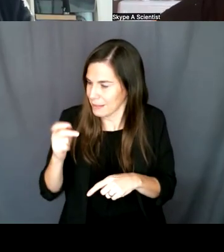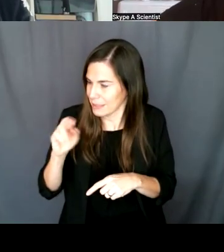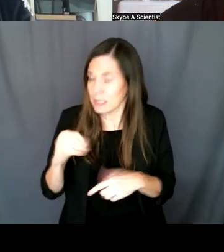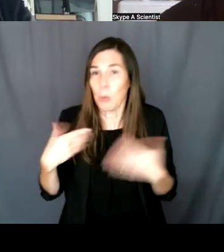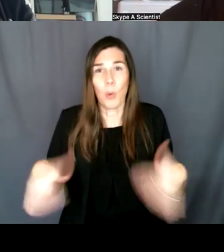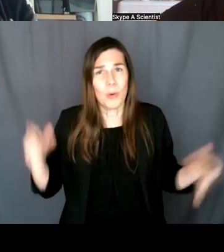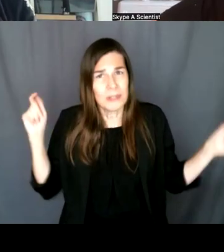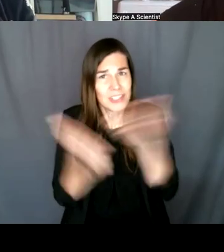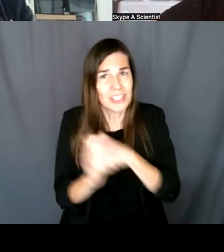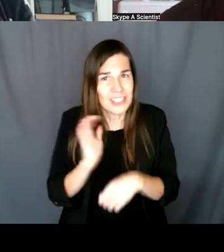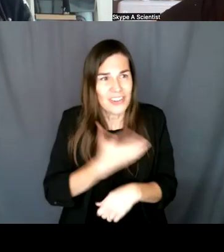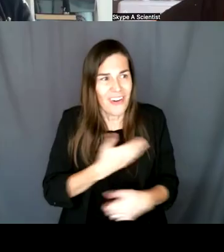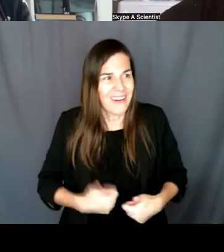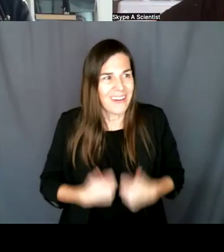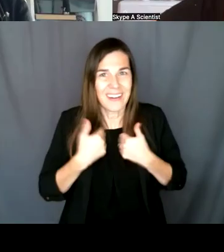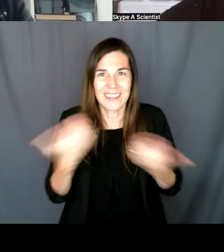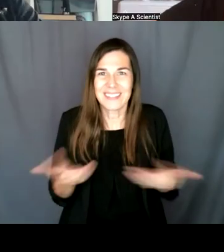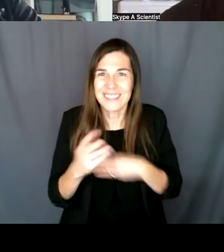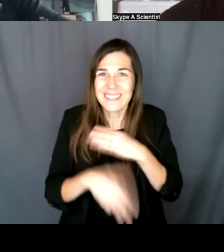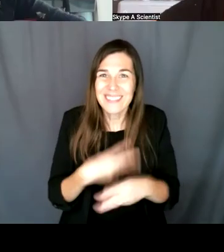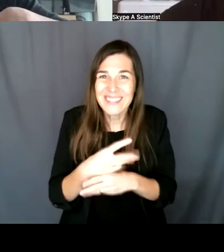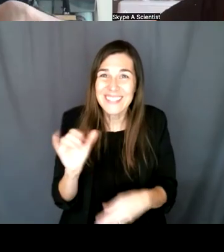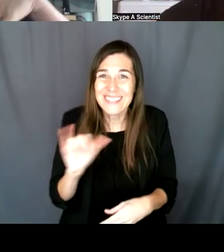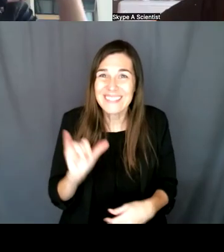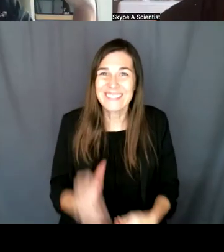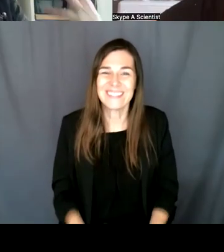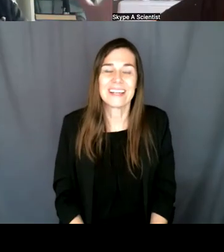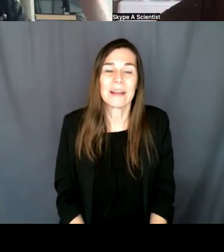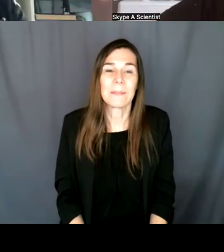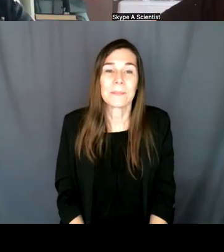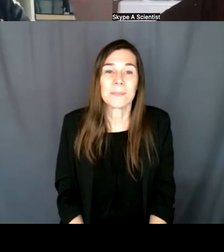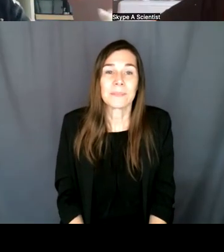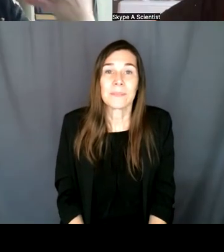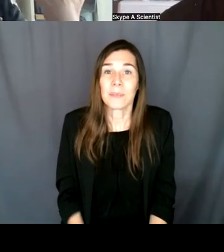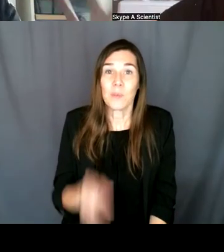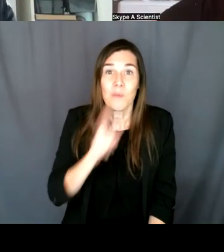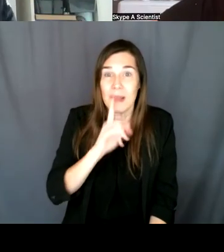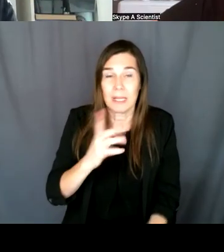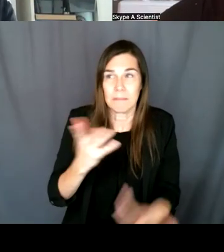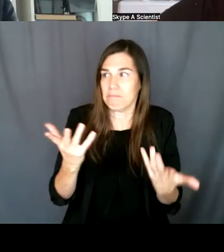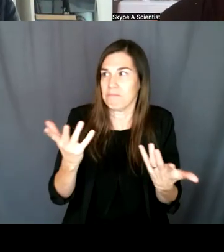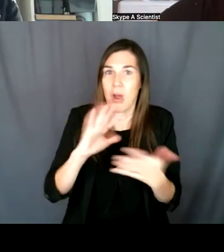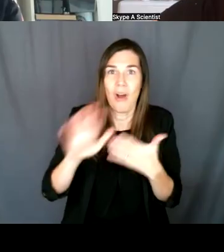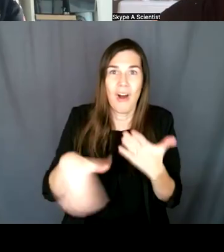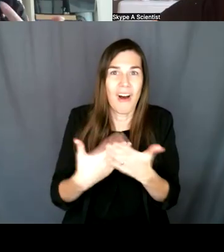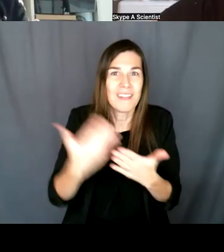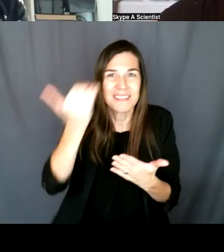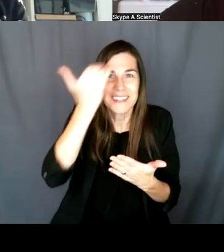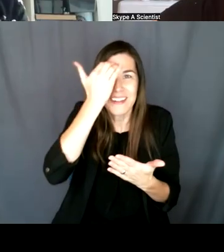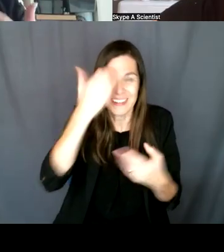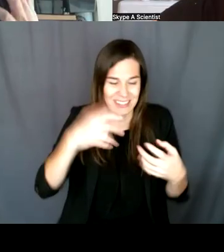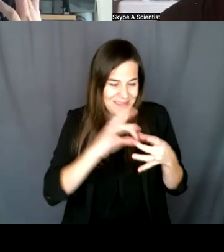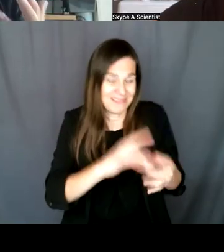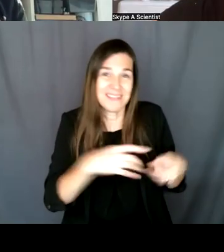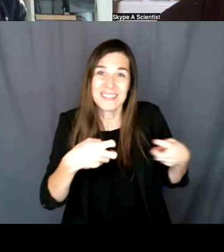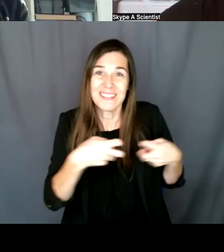in the world. So I would say that every bit of knowledge that we've had about physics has always